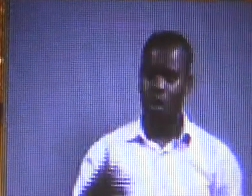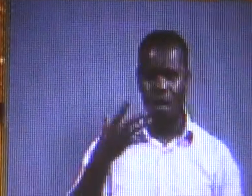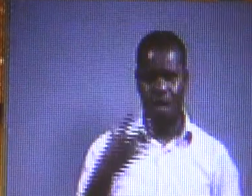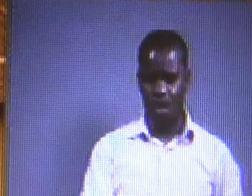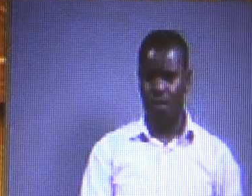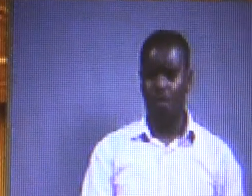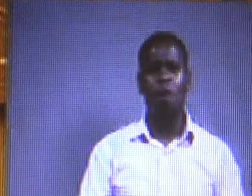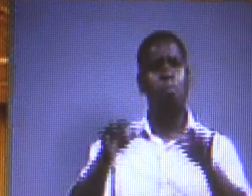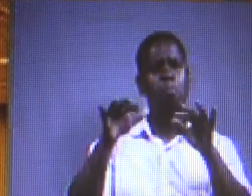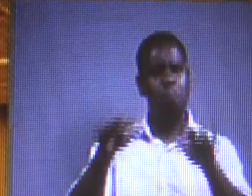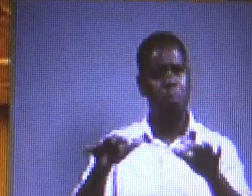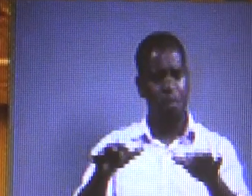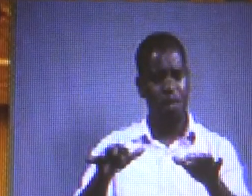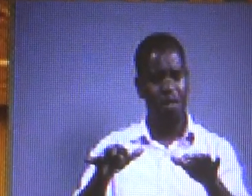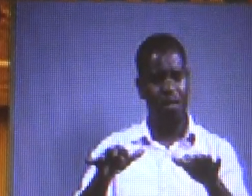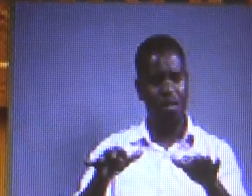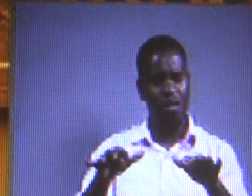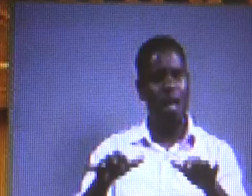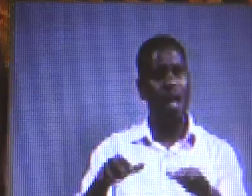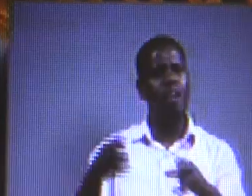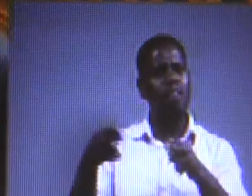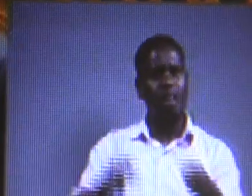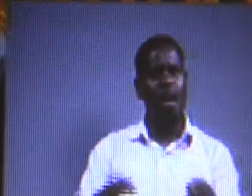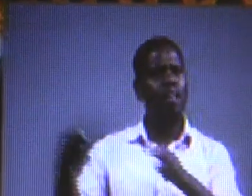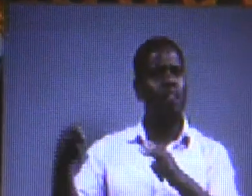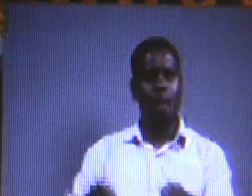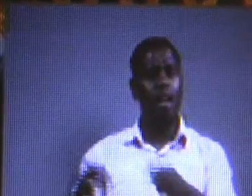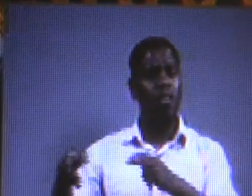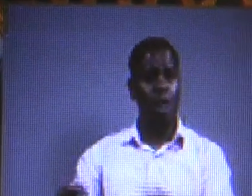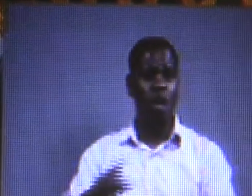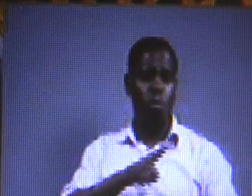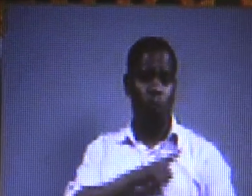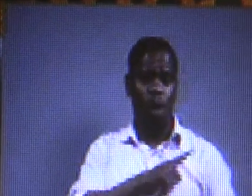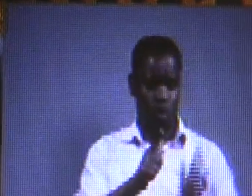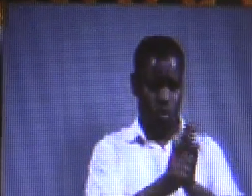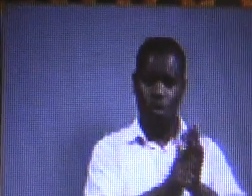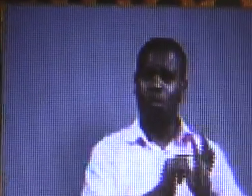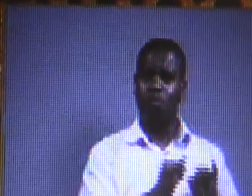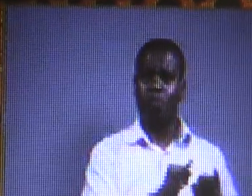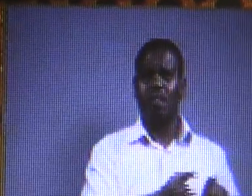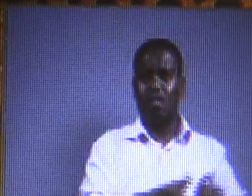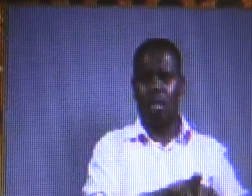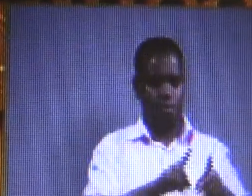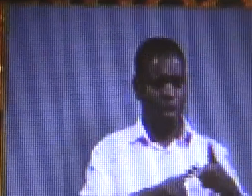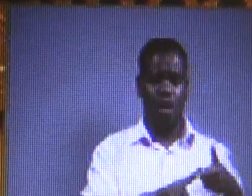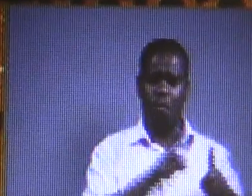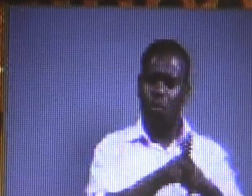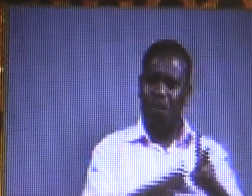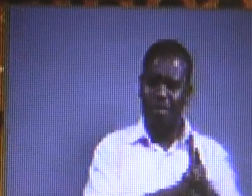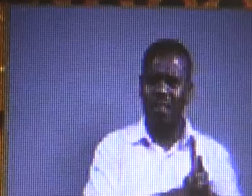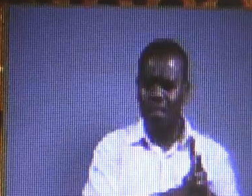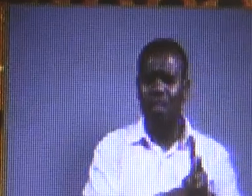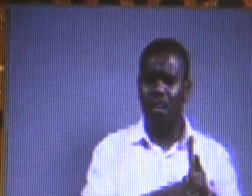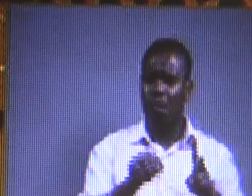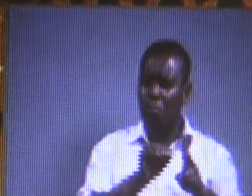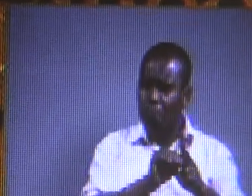people are dying of bad policies and of bad laws which we can change. There are available cancer treatments